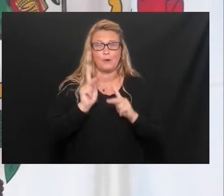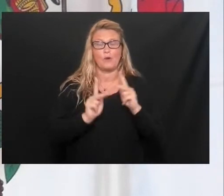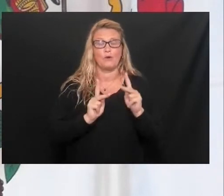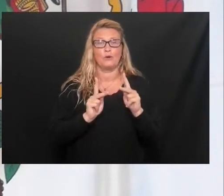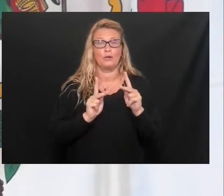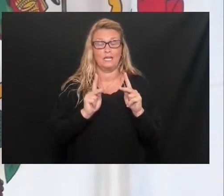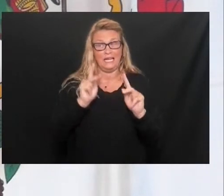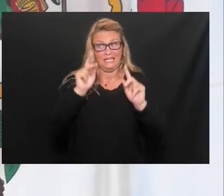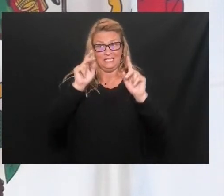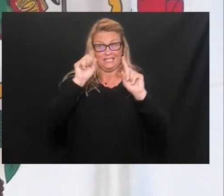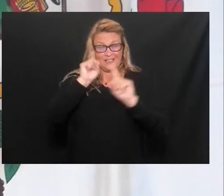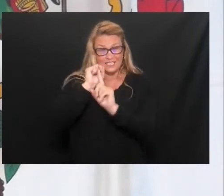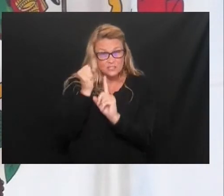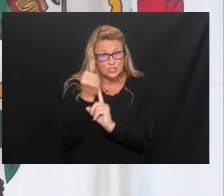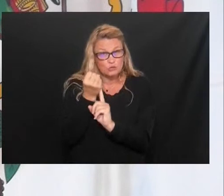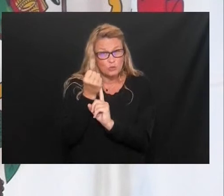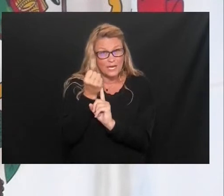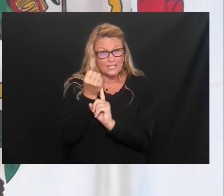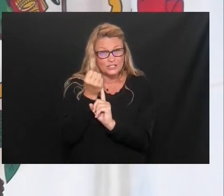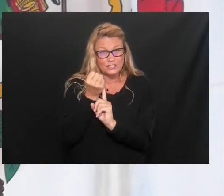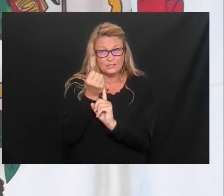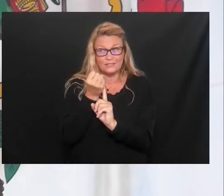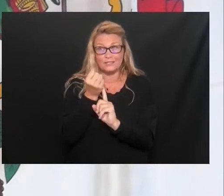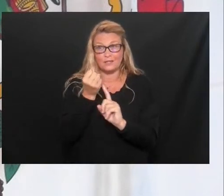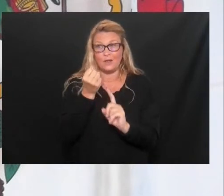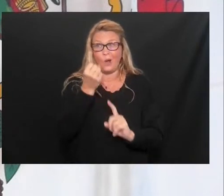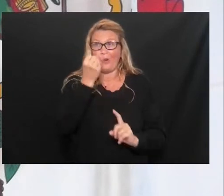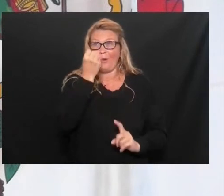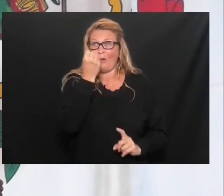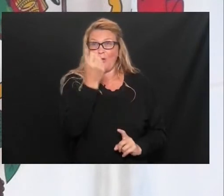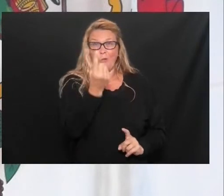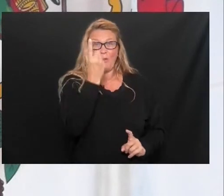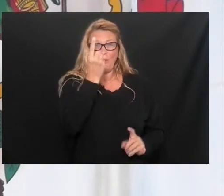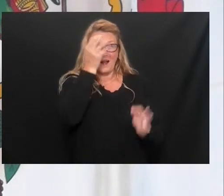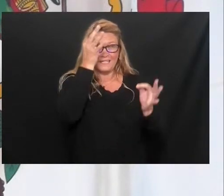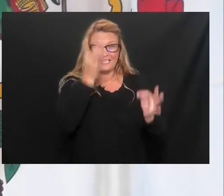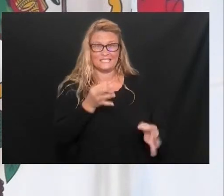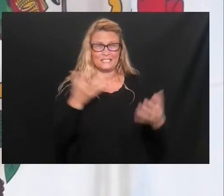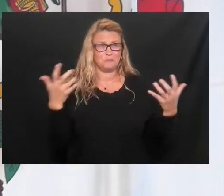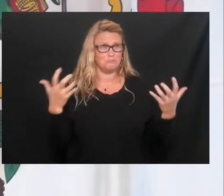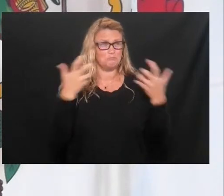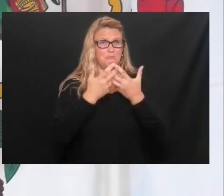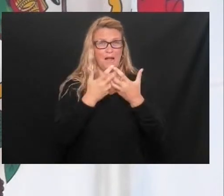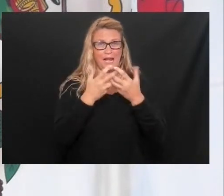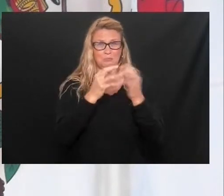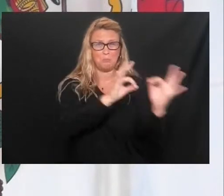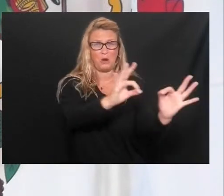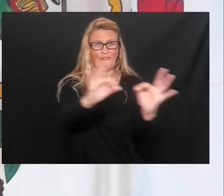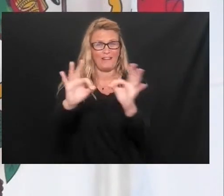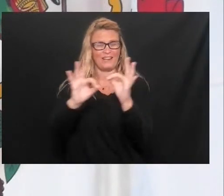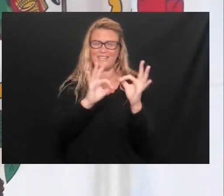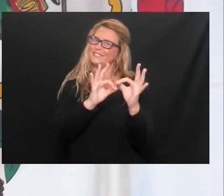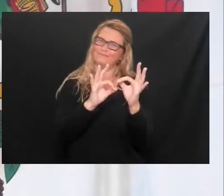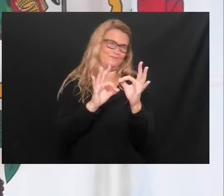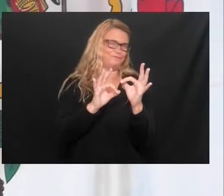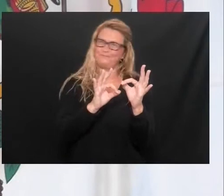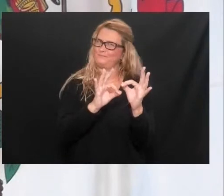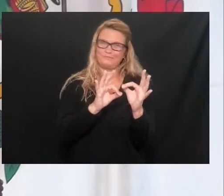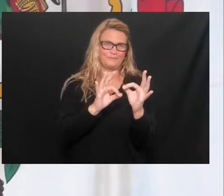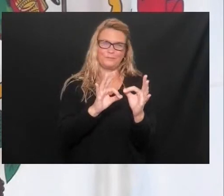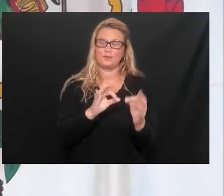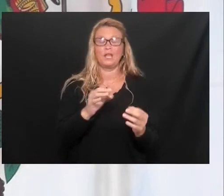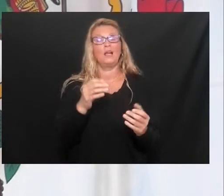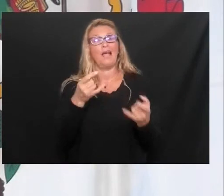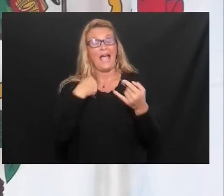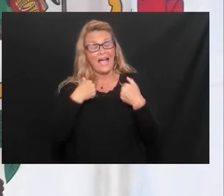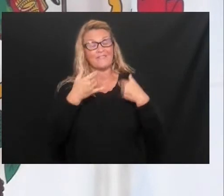is a situation where one size doesn't fit all. There are repercussions of wearing the mask and everything from